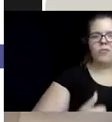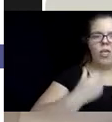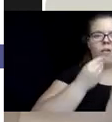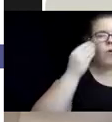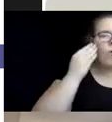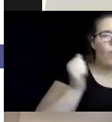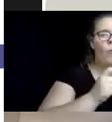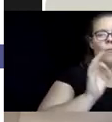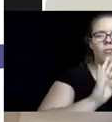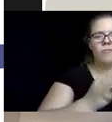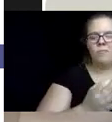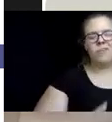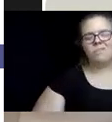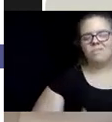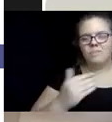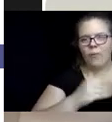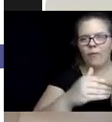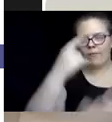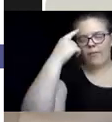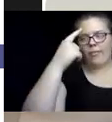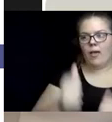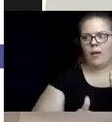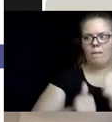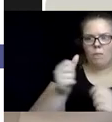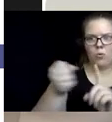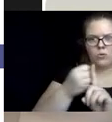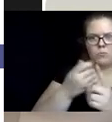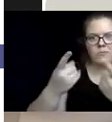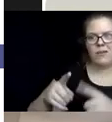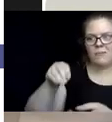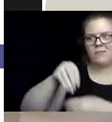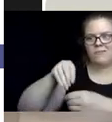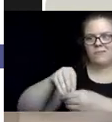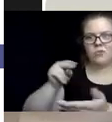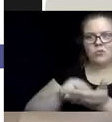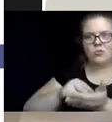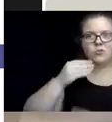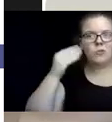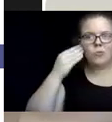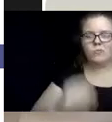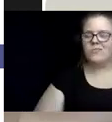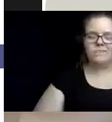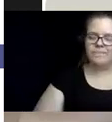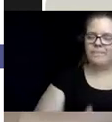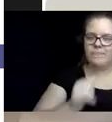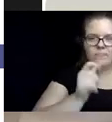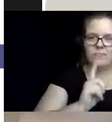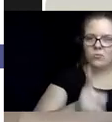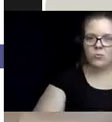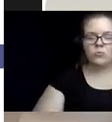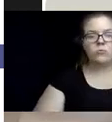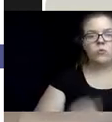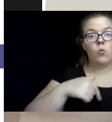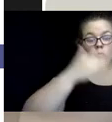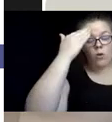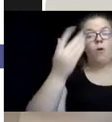family. And most often they think most abuse is happening in nursing homes. That is just not the case. We do know it does